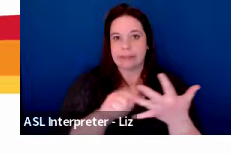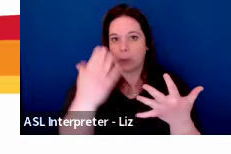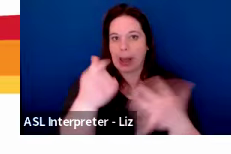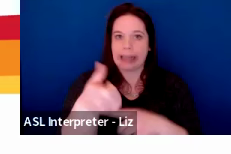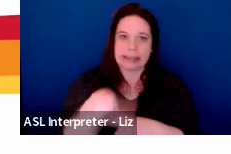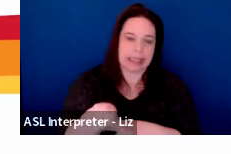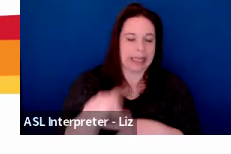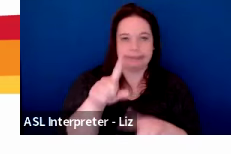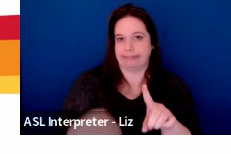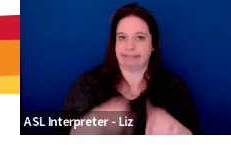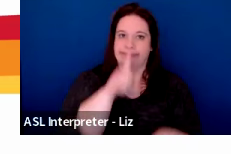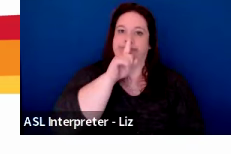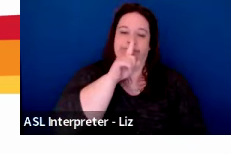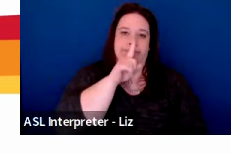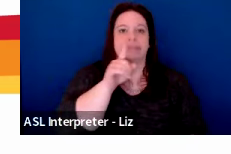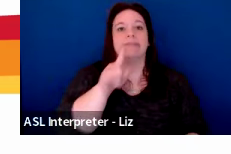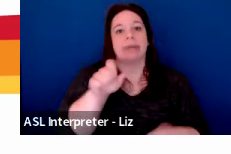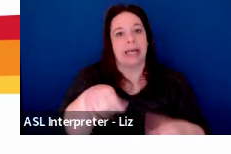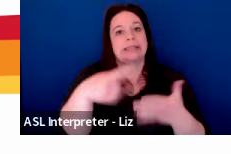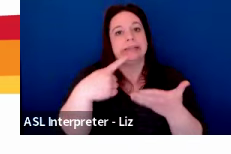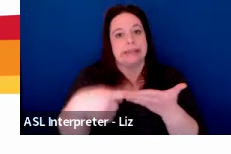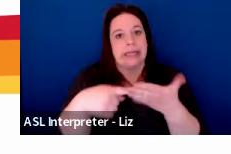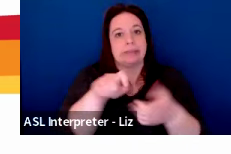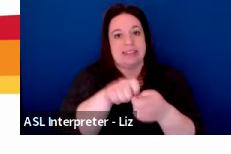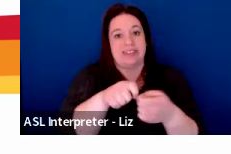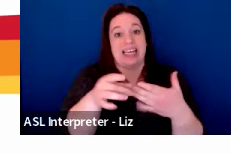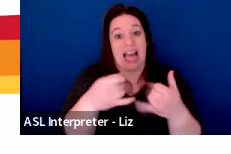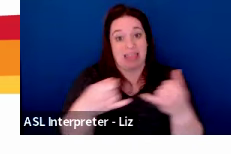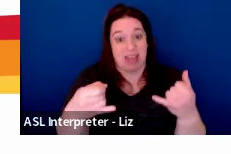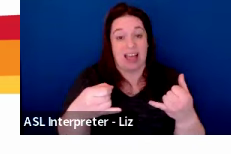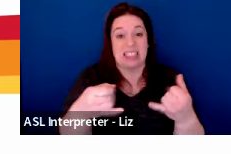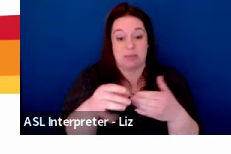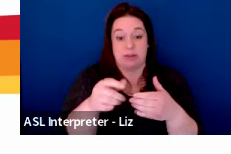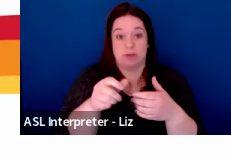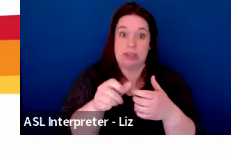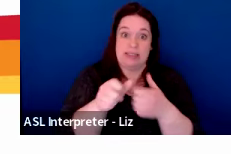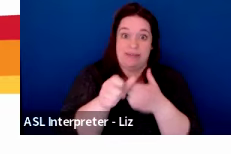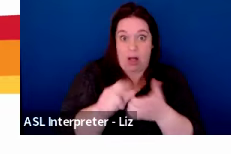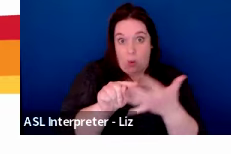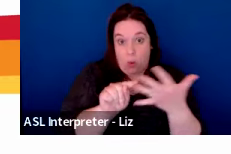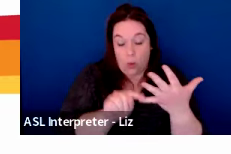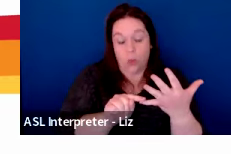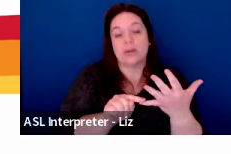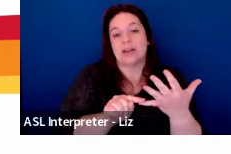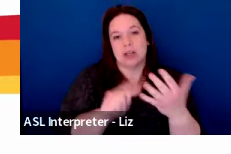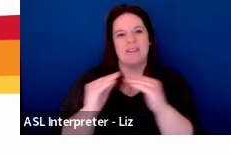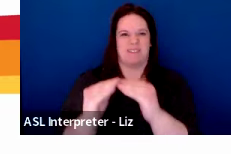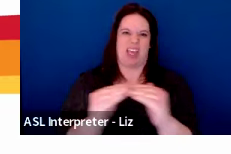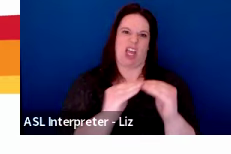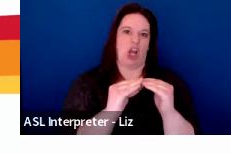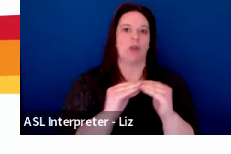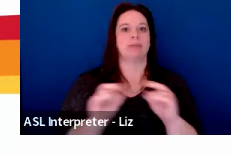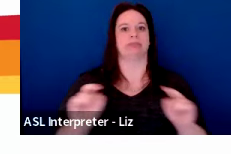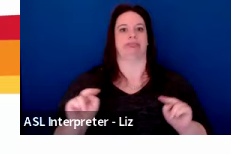We we don't give feedback or direction. We want to be fair to all of the applicants. There's a statement of objectivity regarding